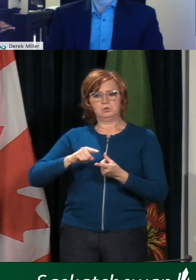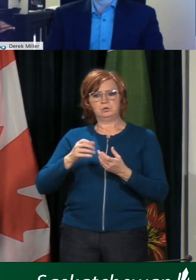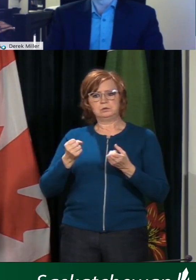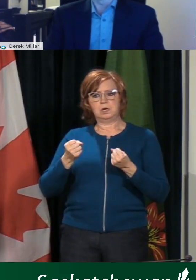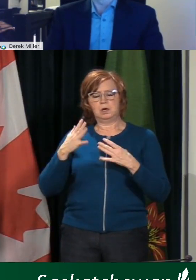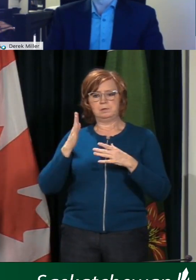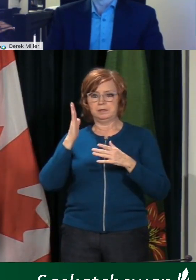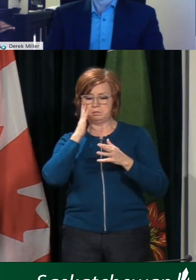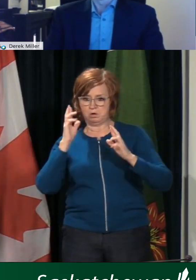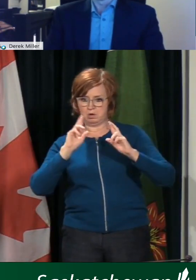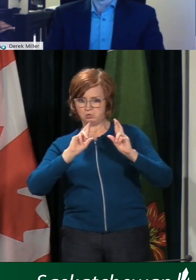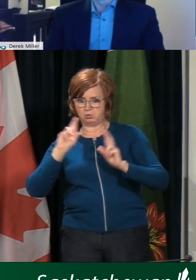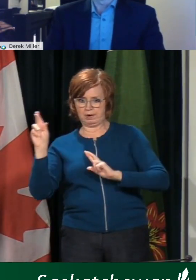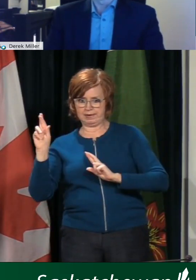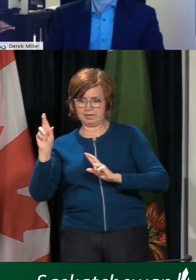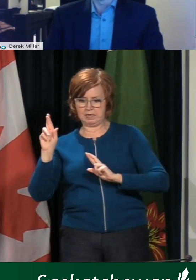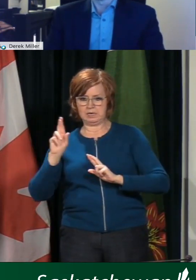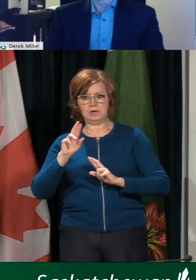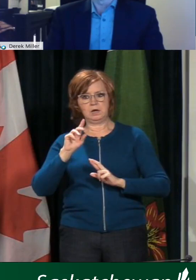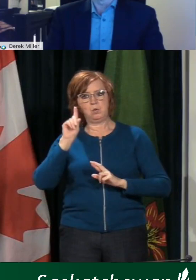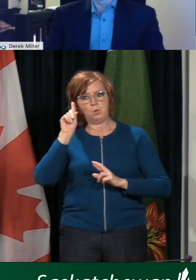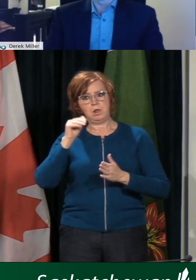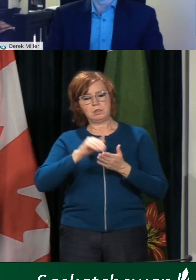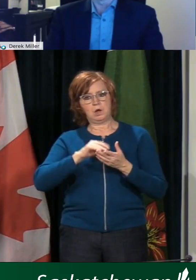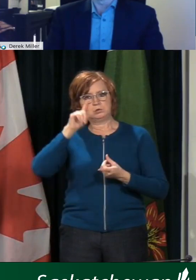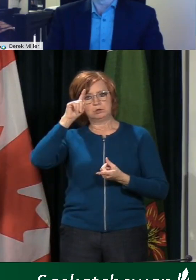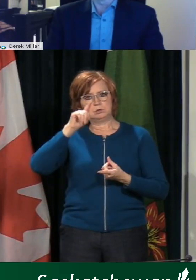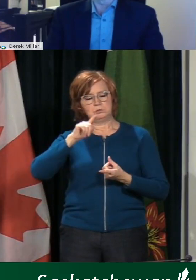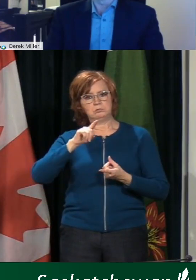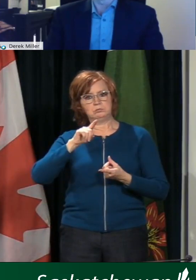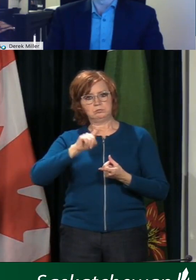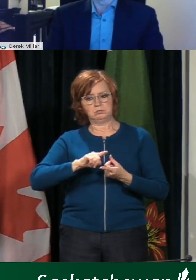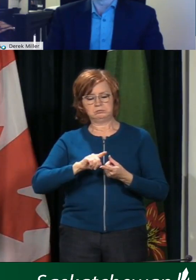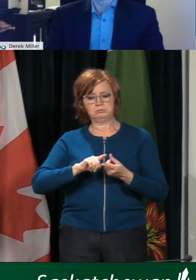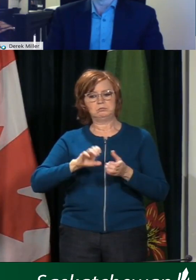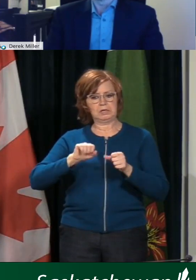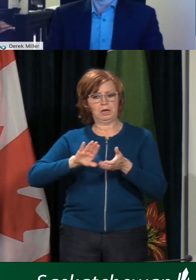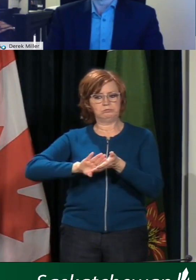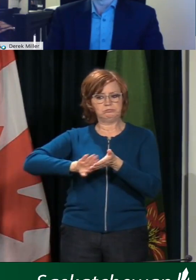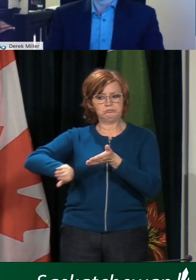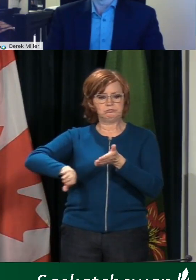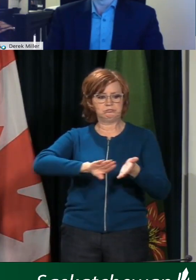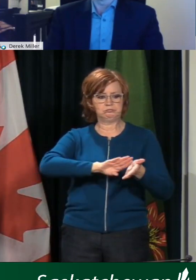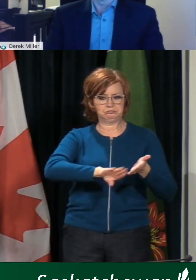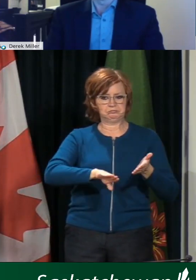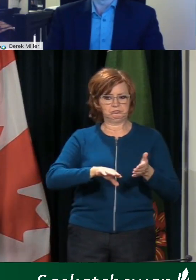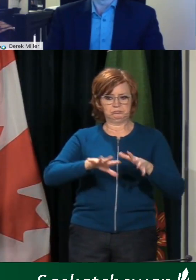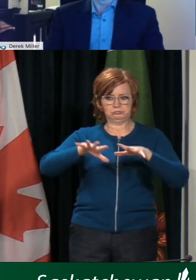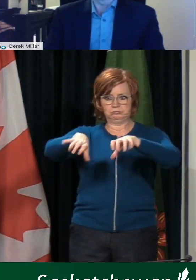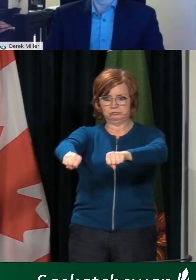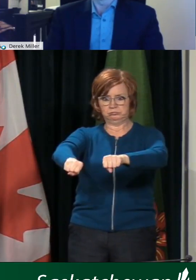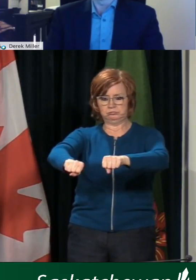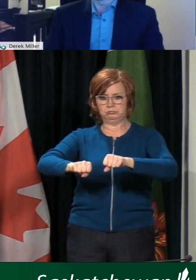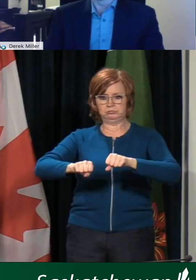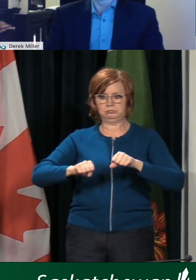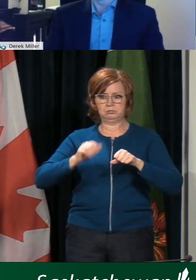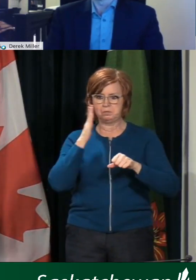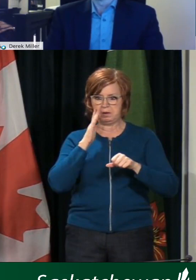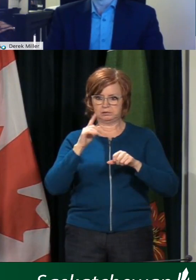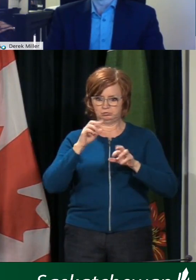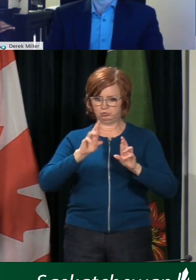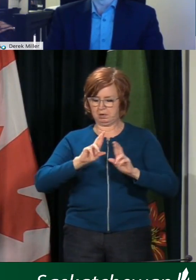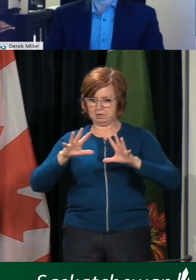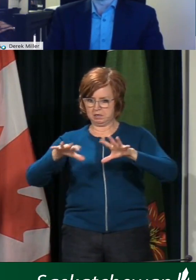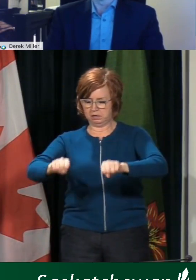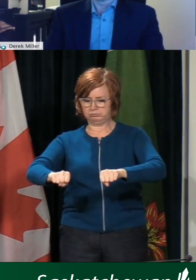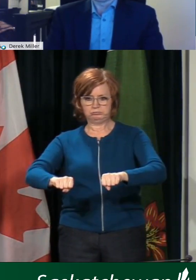400 ventilators. I will also point out that the total ventilators in this scenario, it's within the number of ventilators that